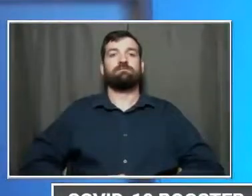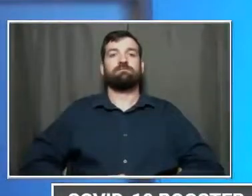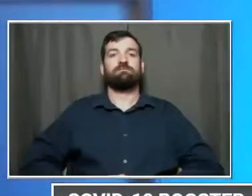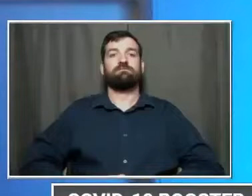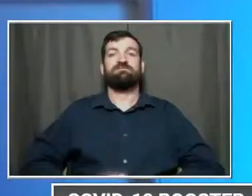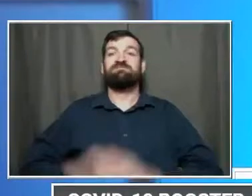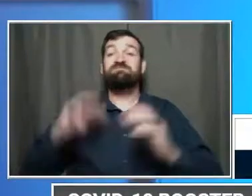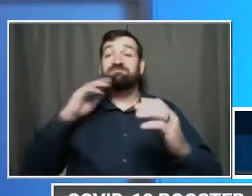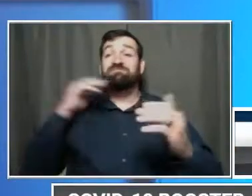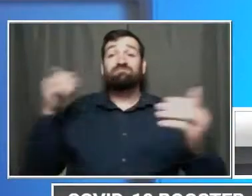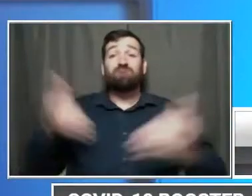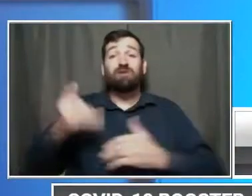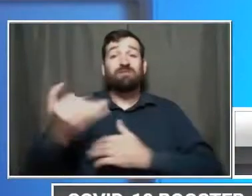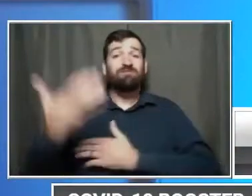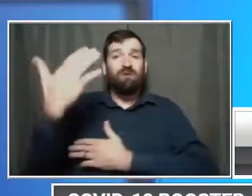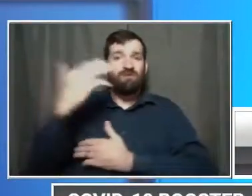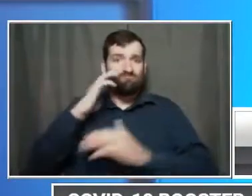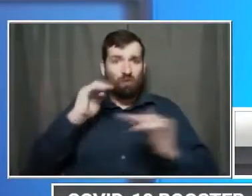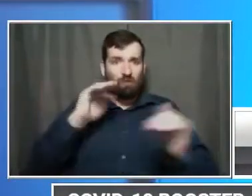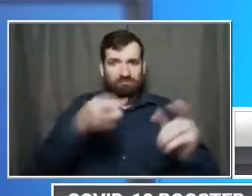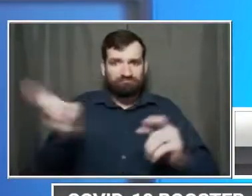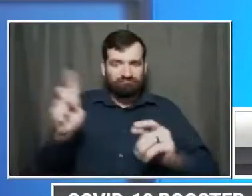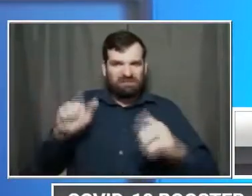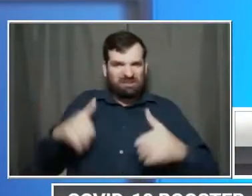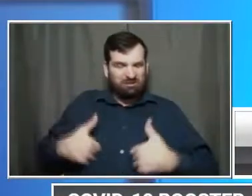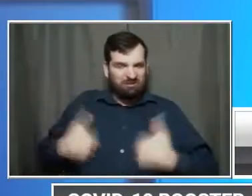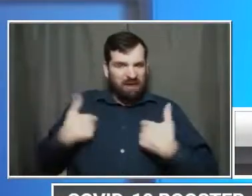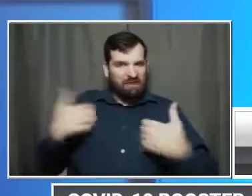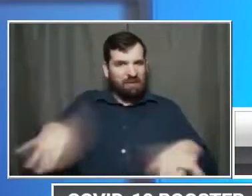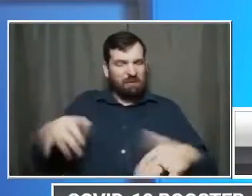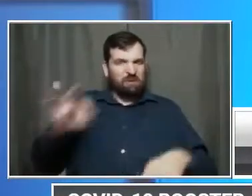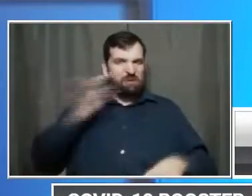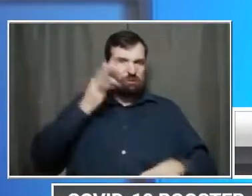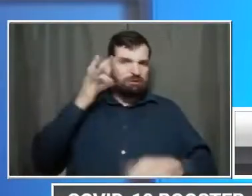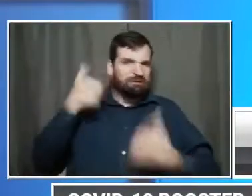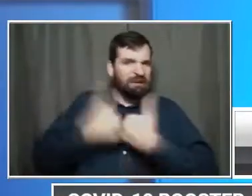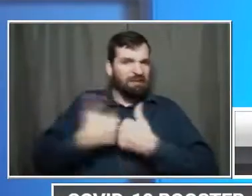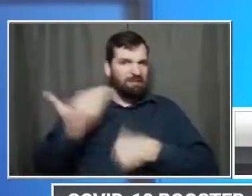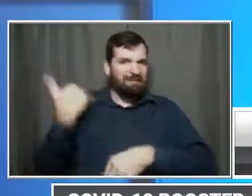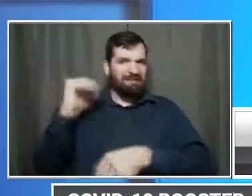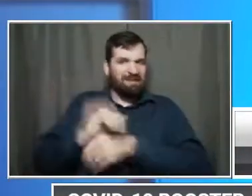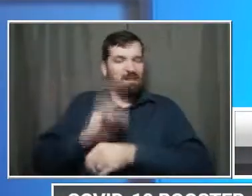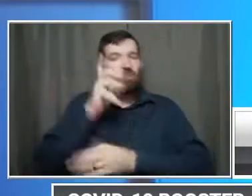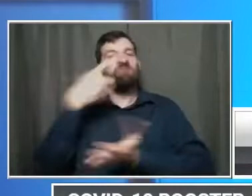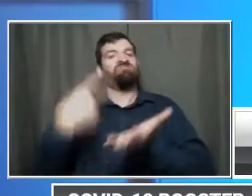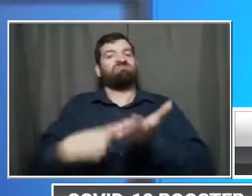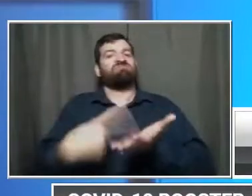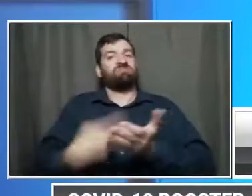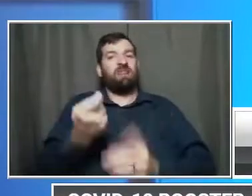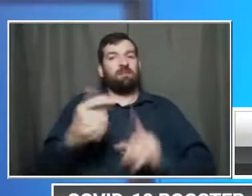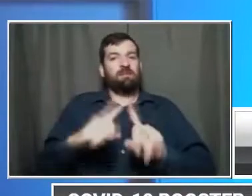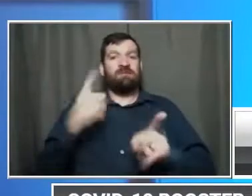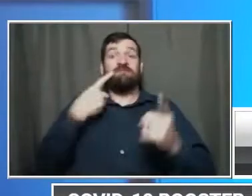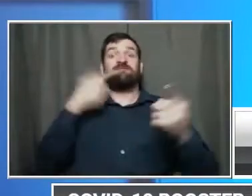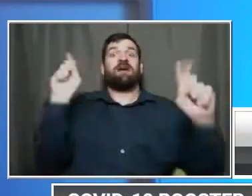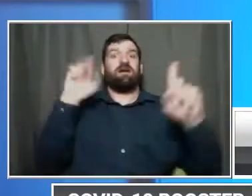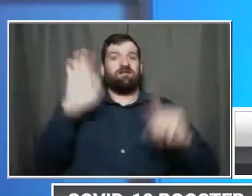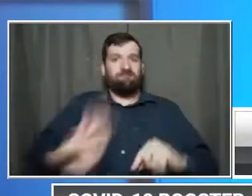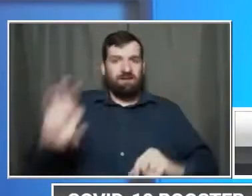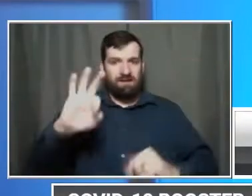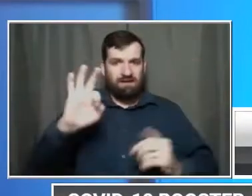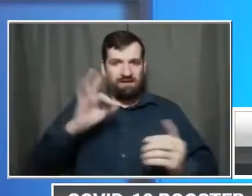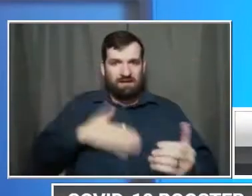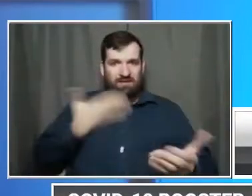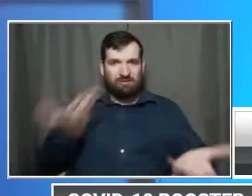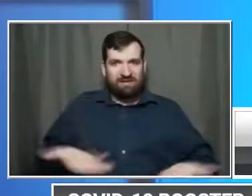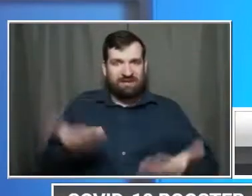Welcome in this morning. Hope everybody survived the big Chiefs game last night. I'm sure we'll talk about that a bit this morning, but it is finally Friday, and we're so glad you're here with us on